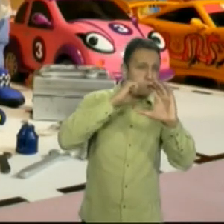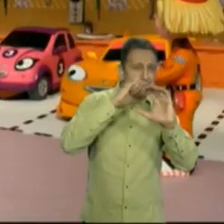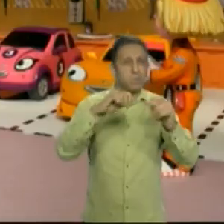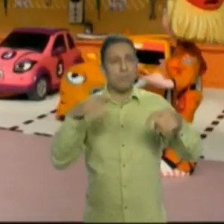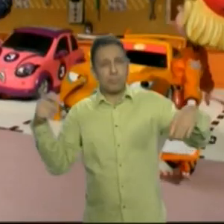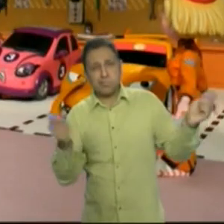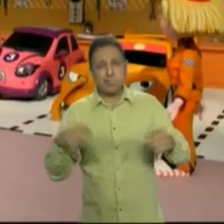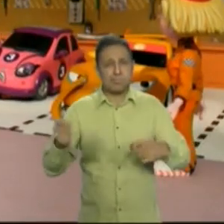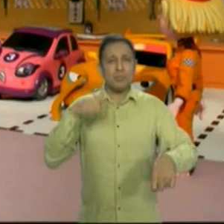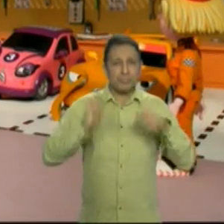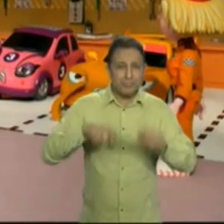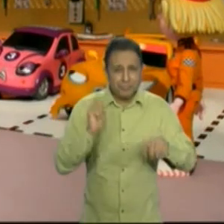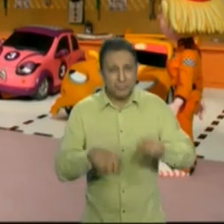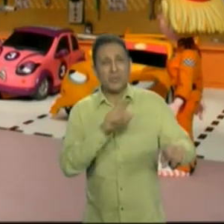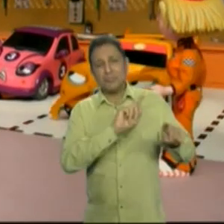like this.